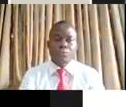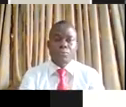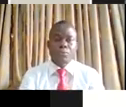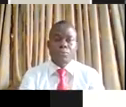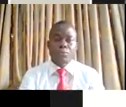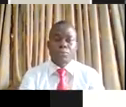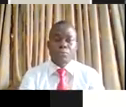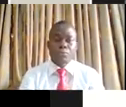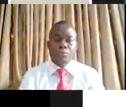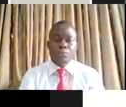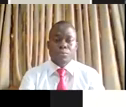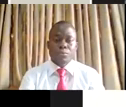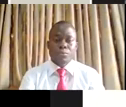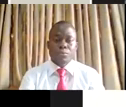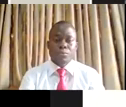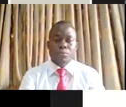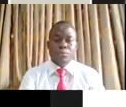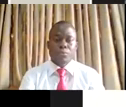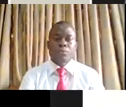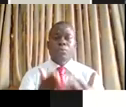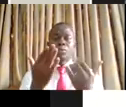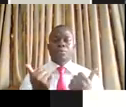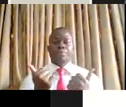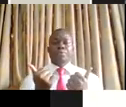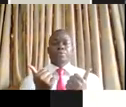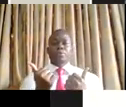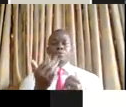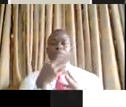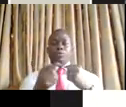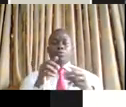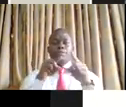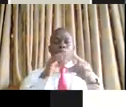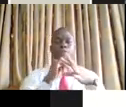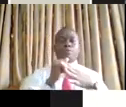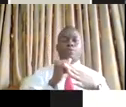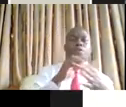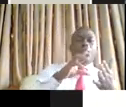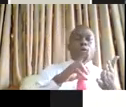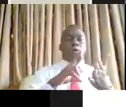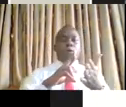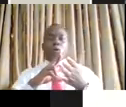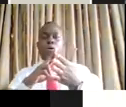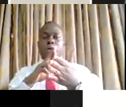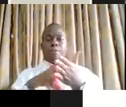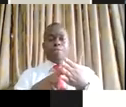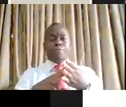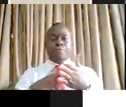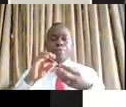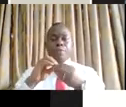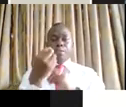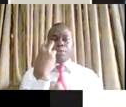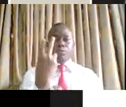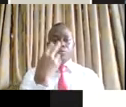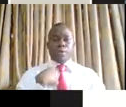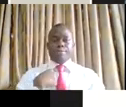county governments have been suffering when it comes to division of revenue. Number two, there are